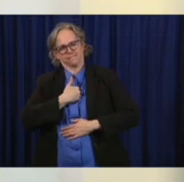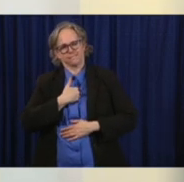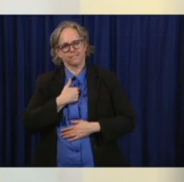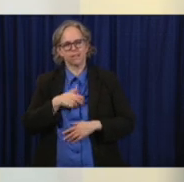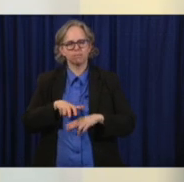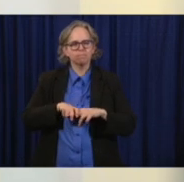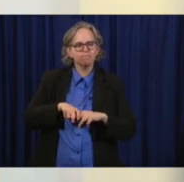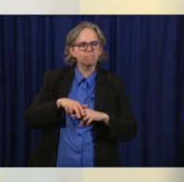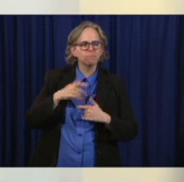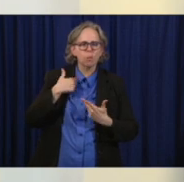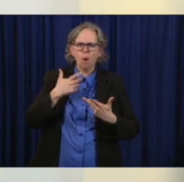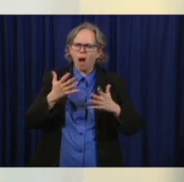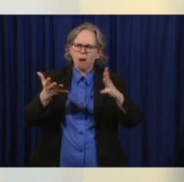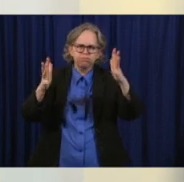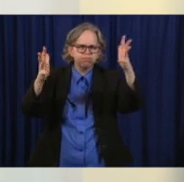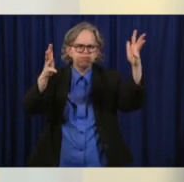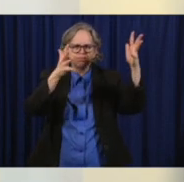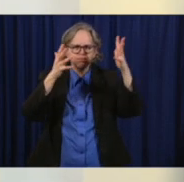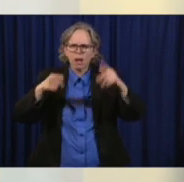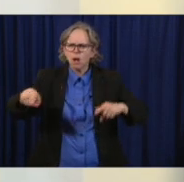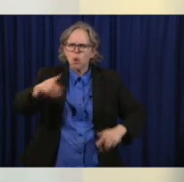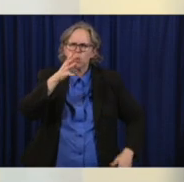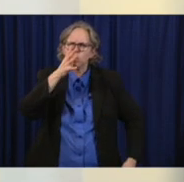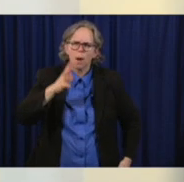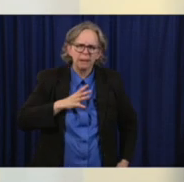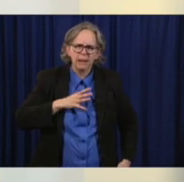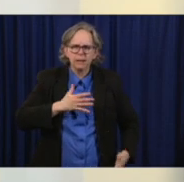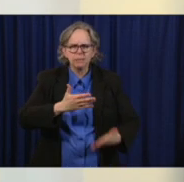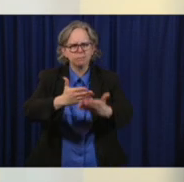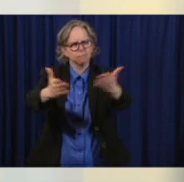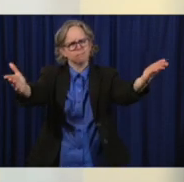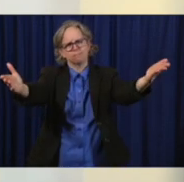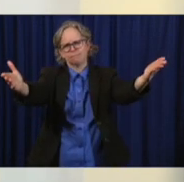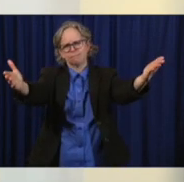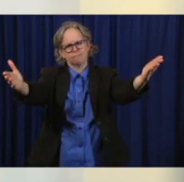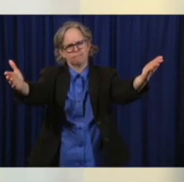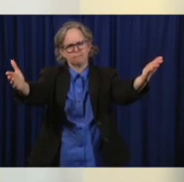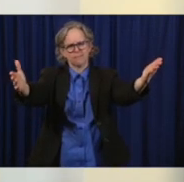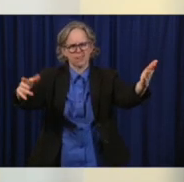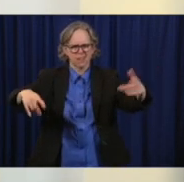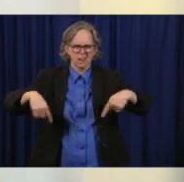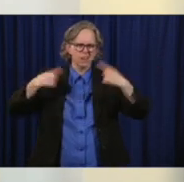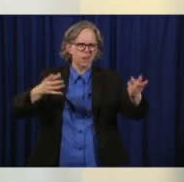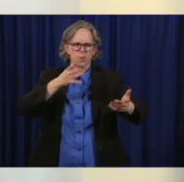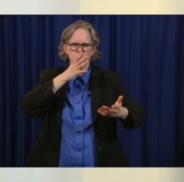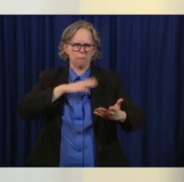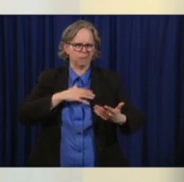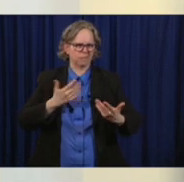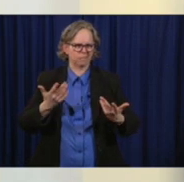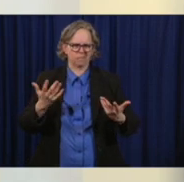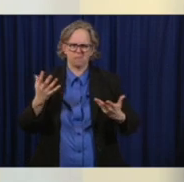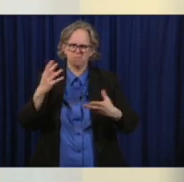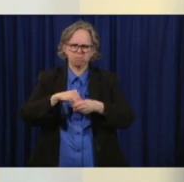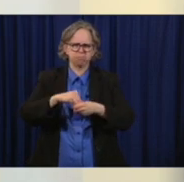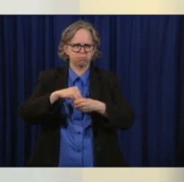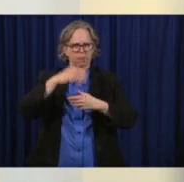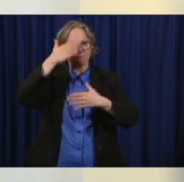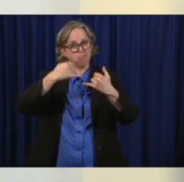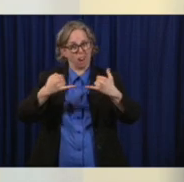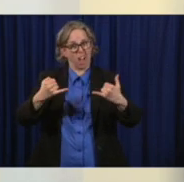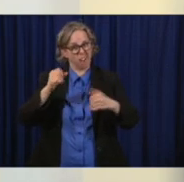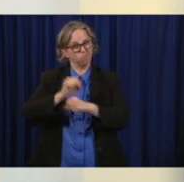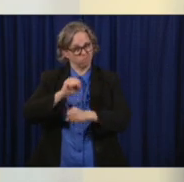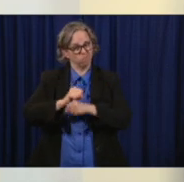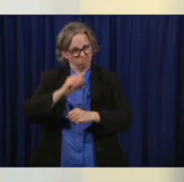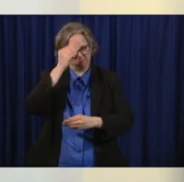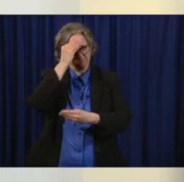women. This has been an issue. Women are often on the front lines of a lot of the jobs we're talking about. I've